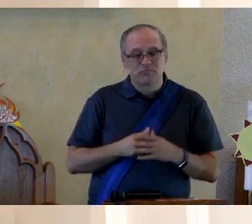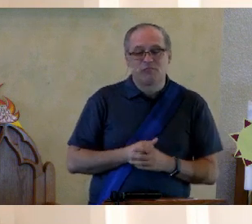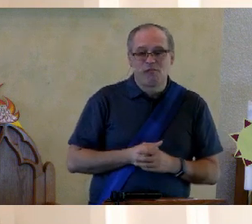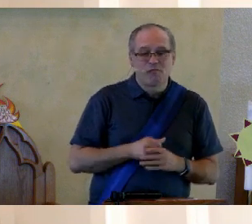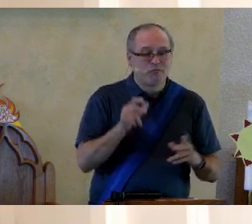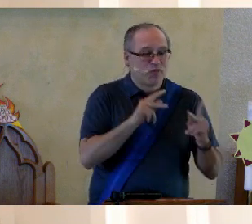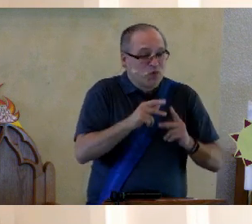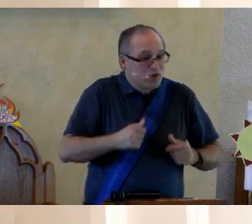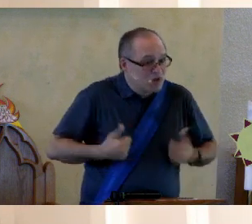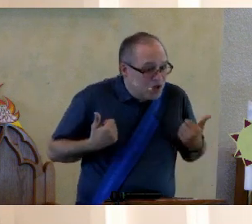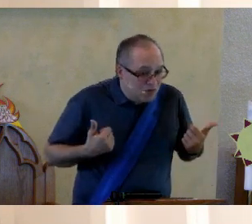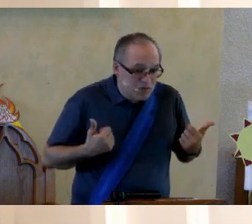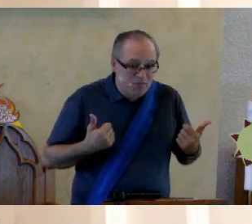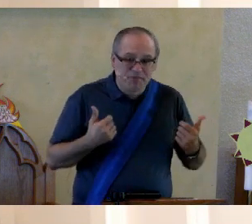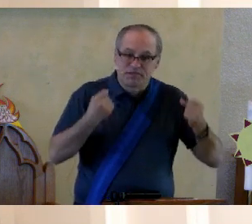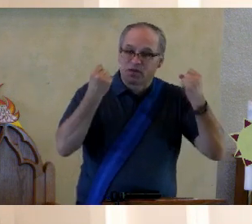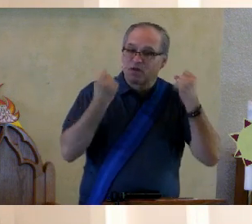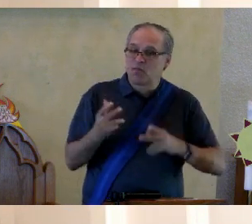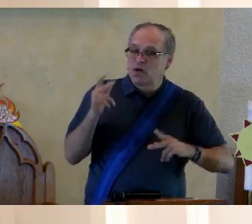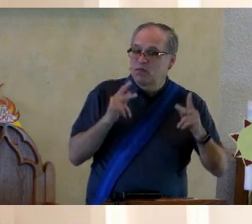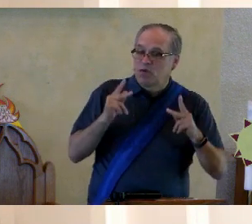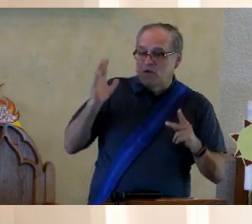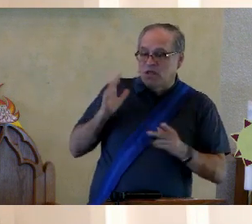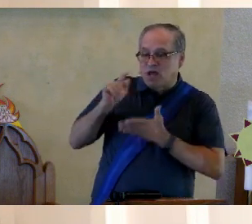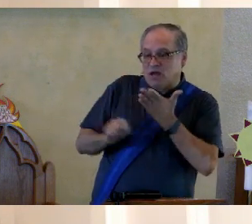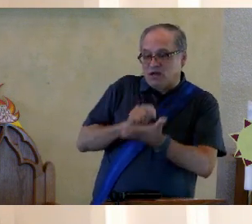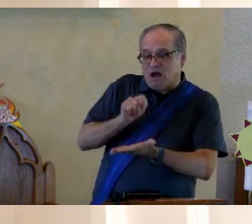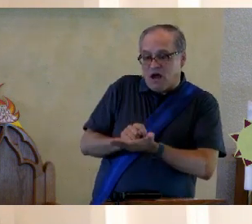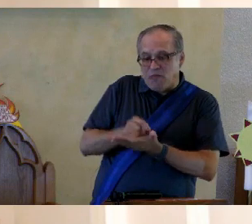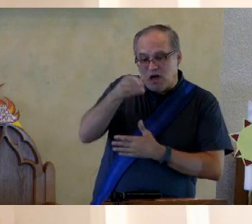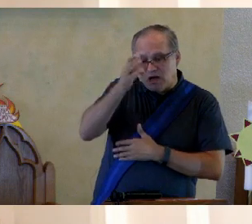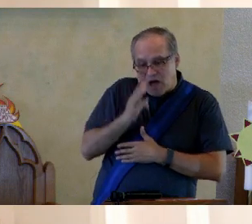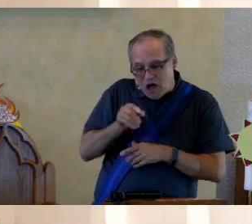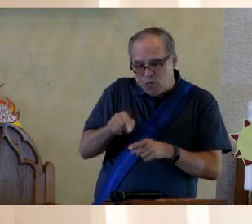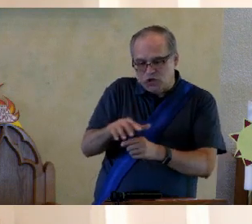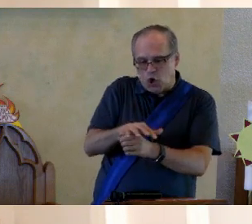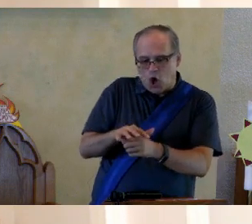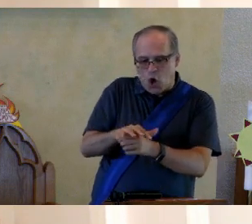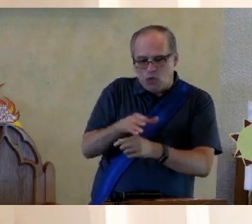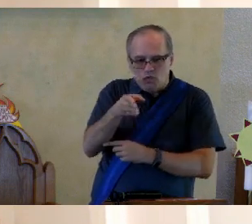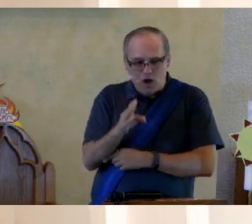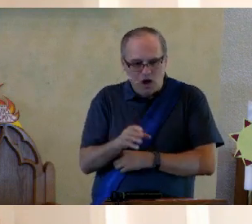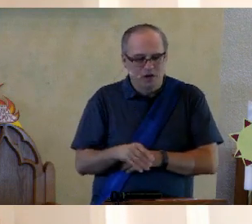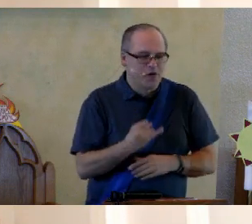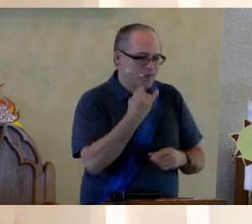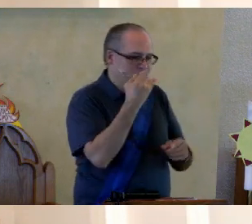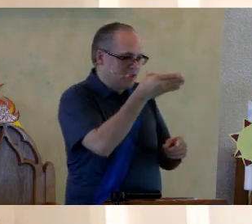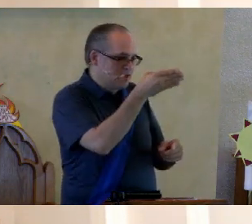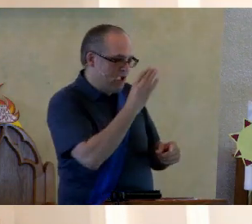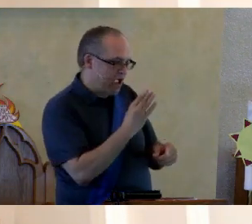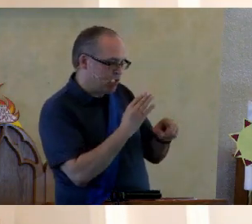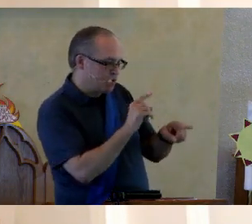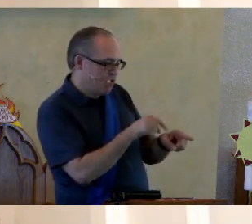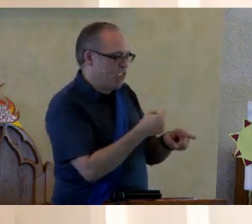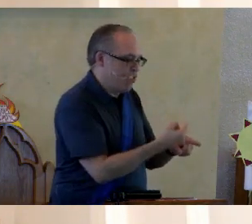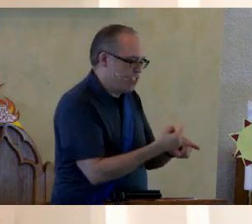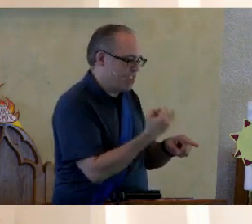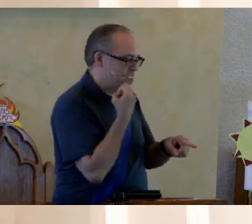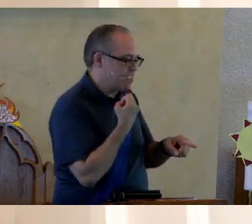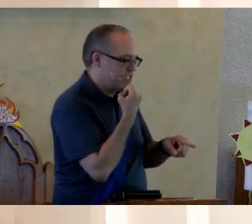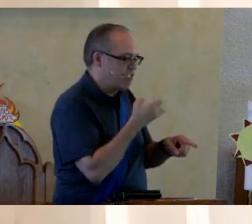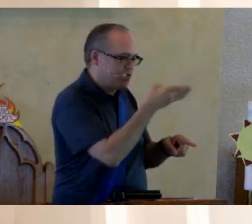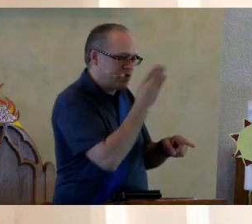many people believed that their gods were localized. Yahweh was Israel's God. And the writer may be suggesting that Jonah